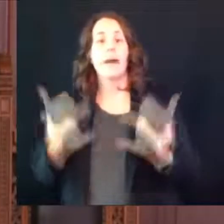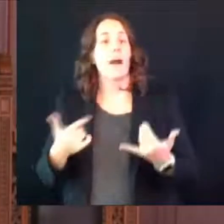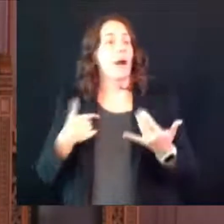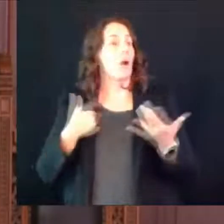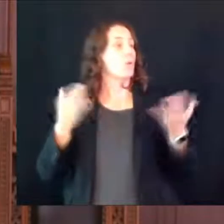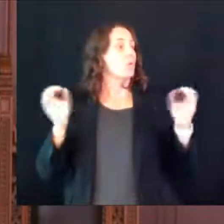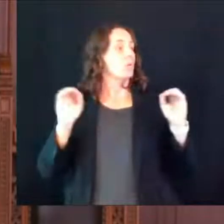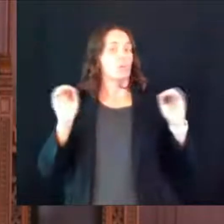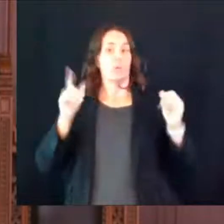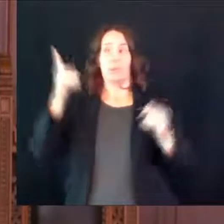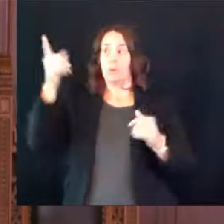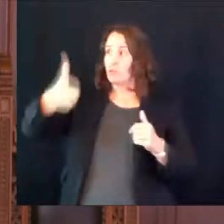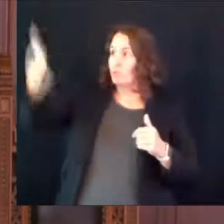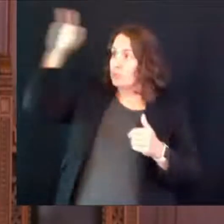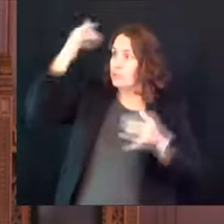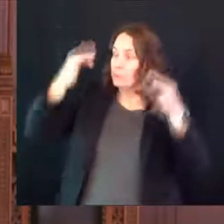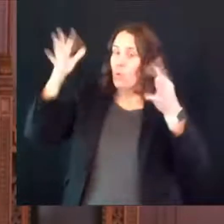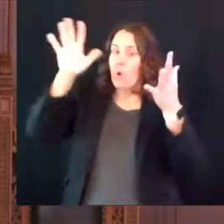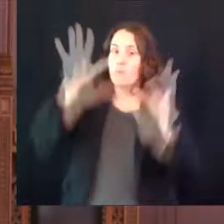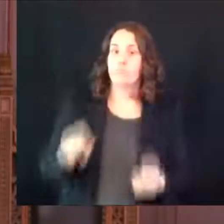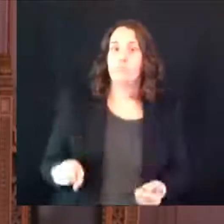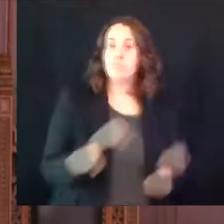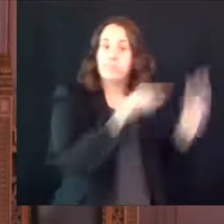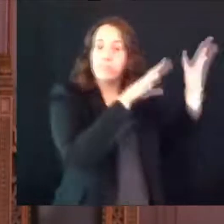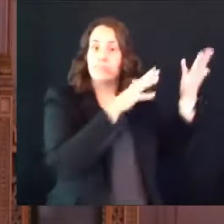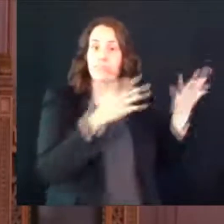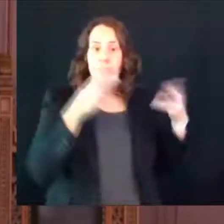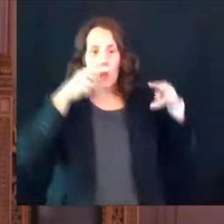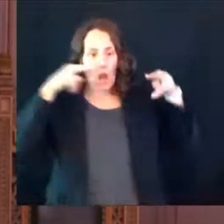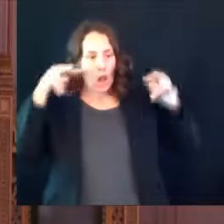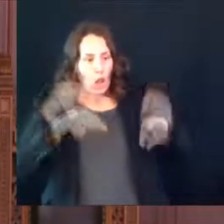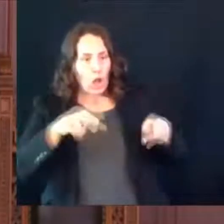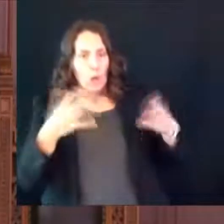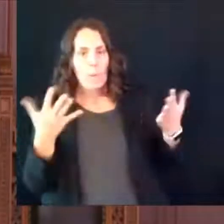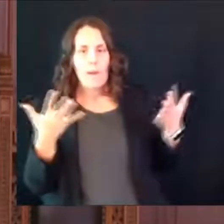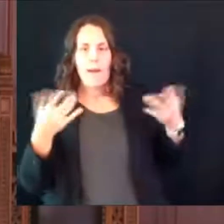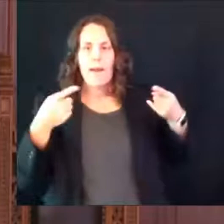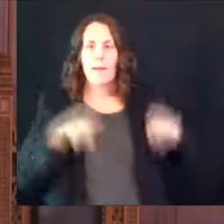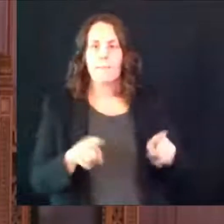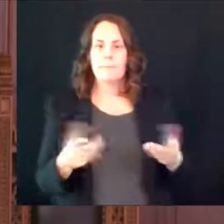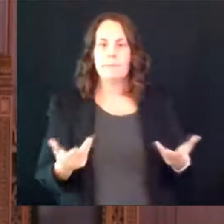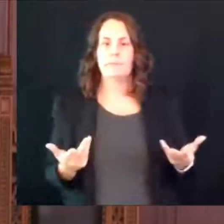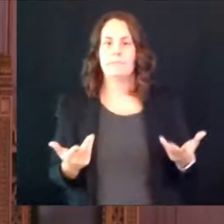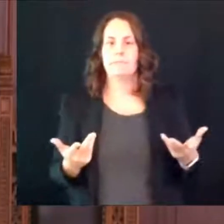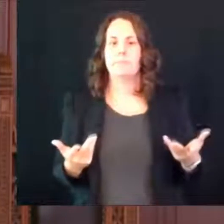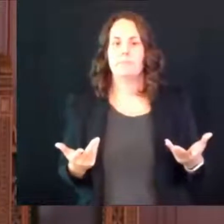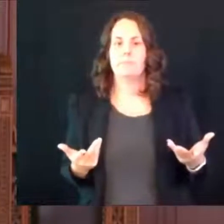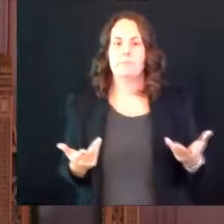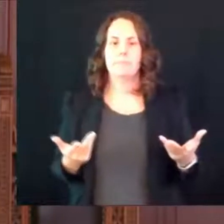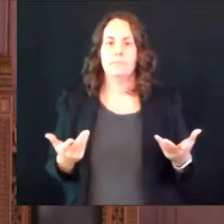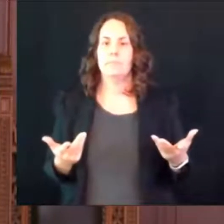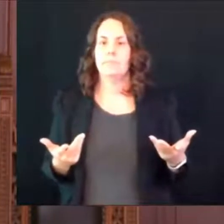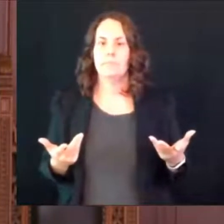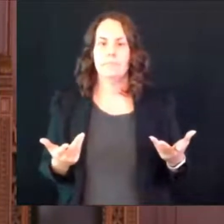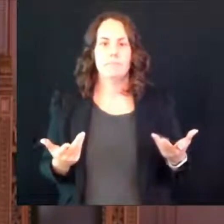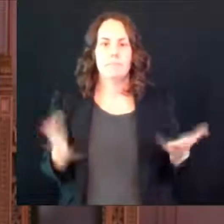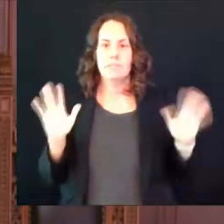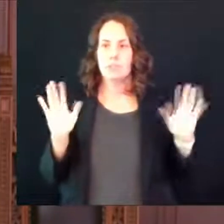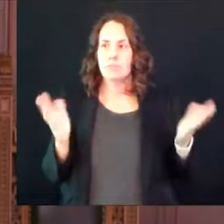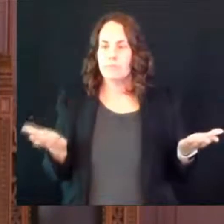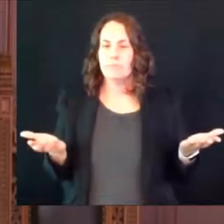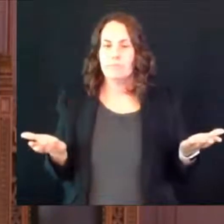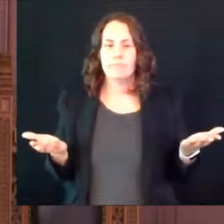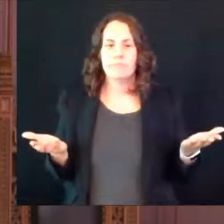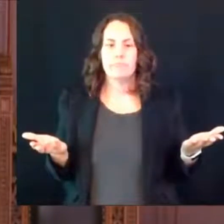legislature made sure that didn't go any further. So we are counting on this, the mask order, the present